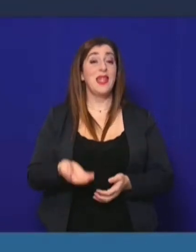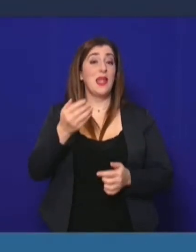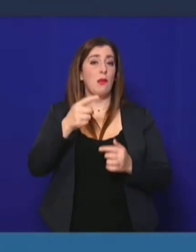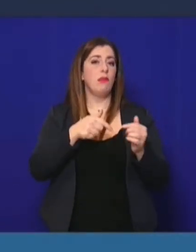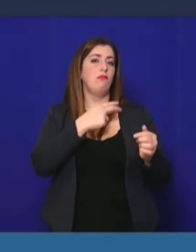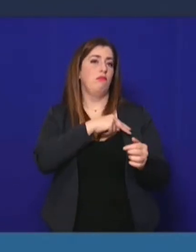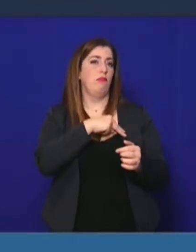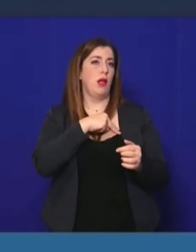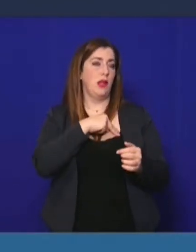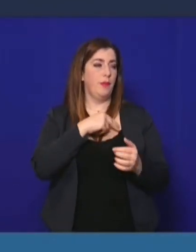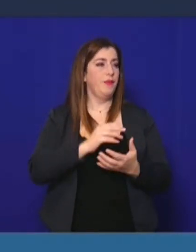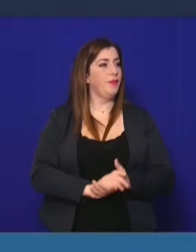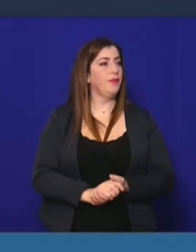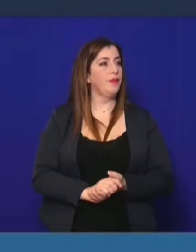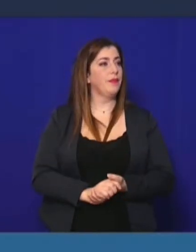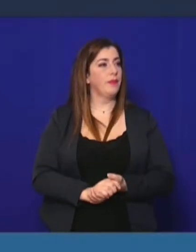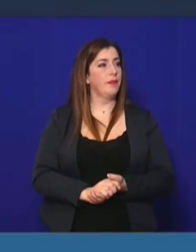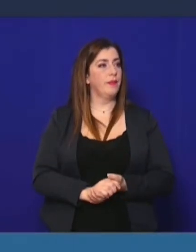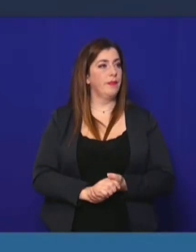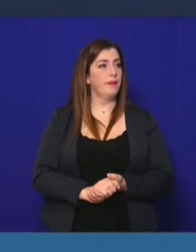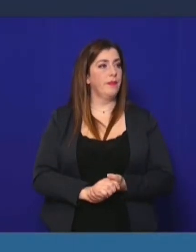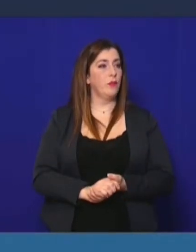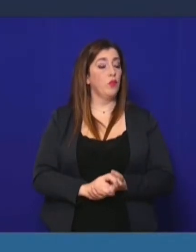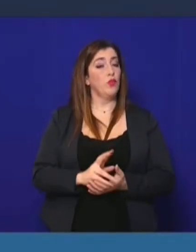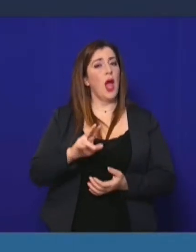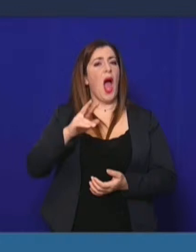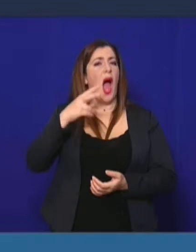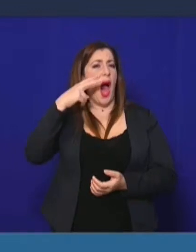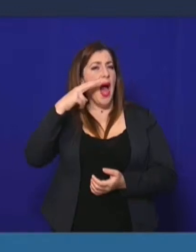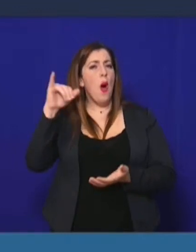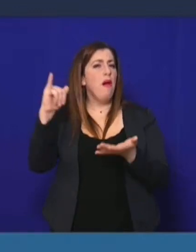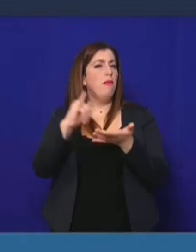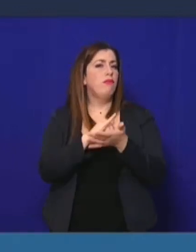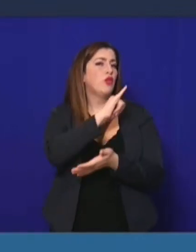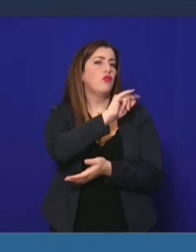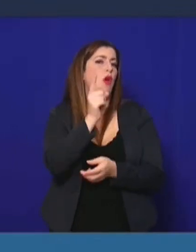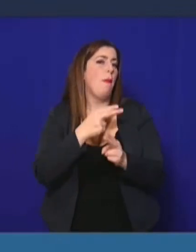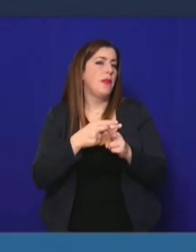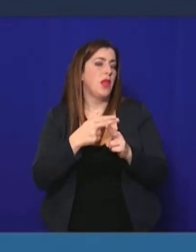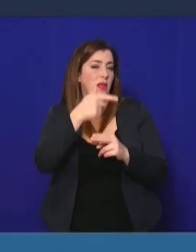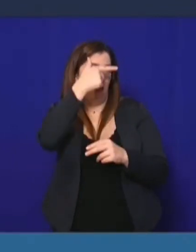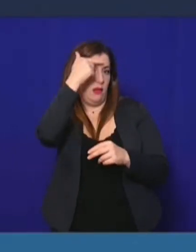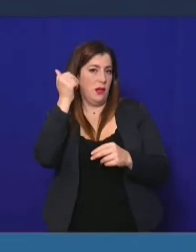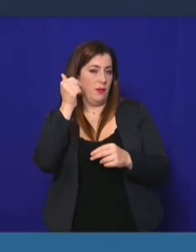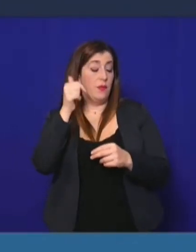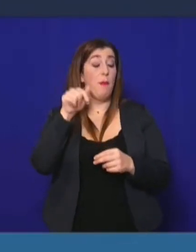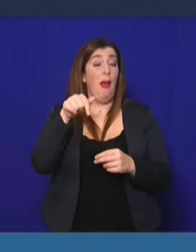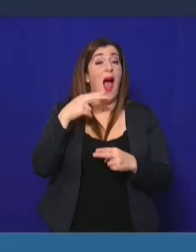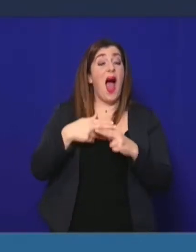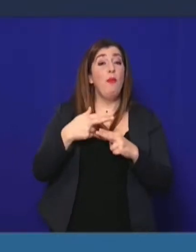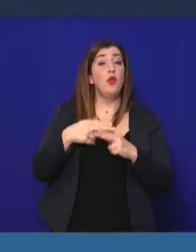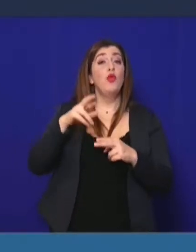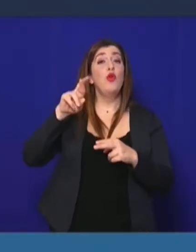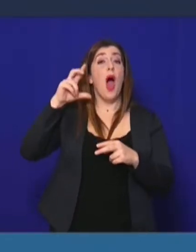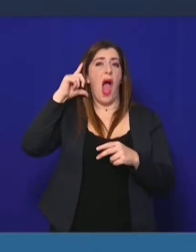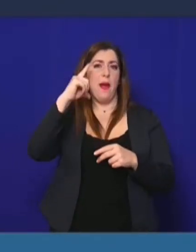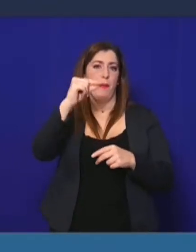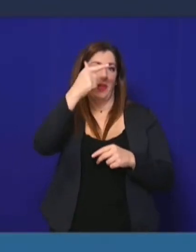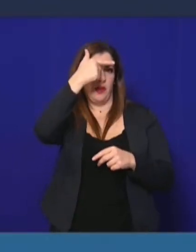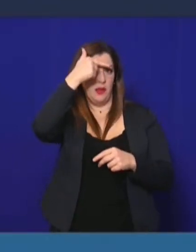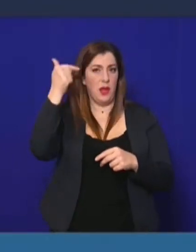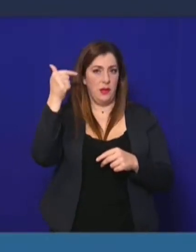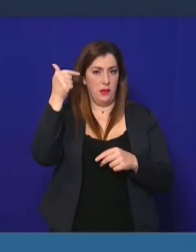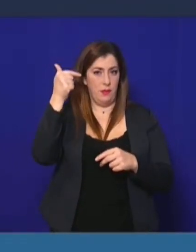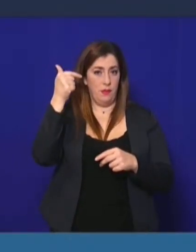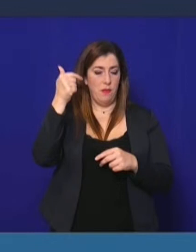Malta. U jekk inħarsu x'ġara l-ajruport din l-aħħar ġimgħa, aħna hemmhekk nagħmlu rapid testing għal dawk li ma jkollhomx it-test li